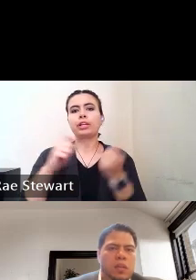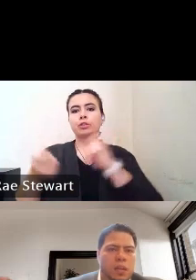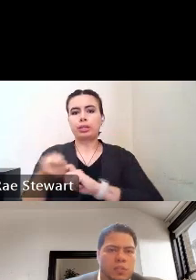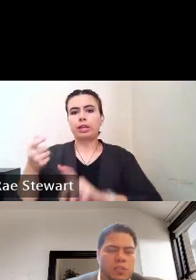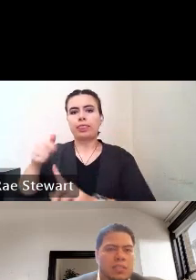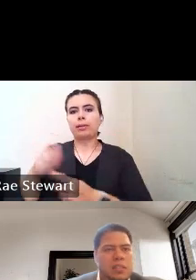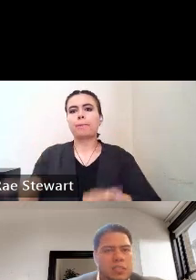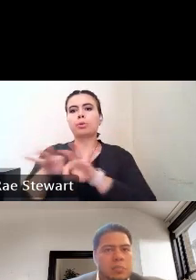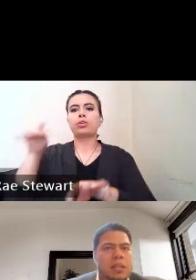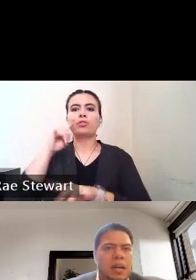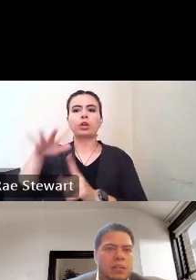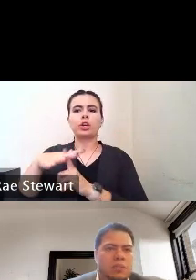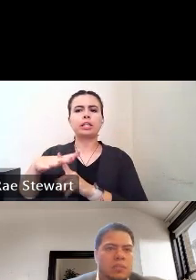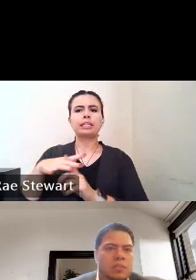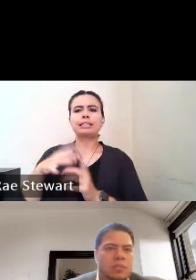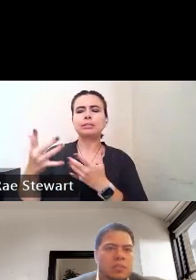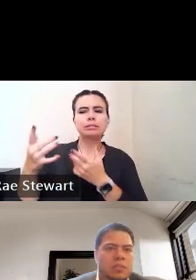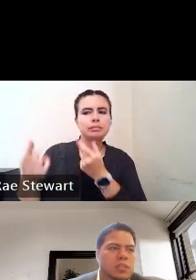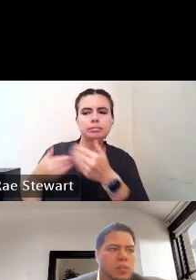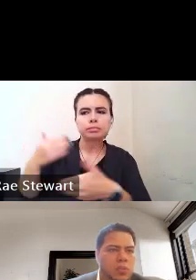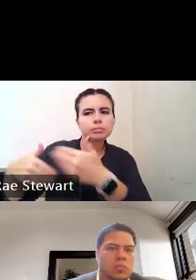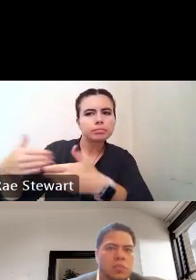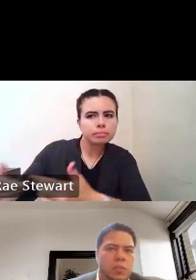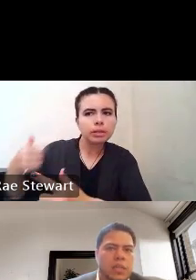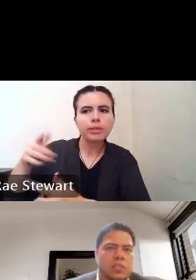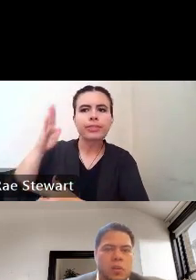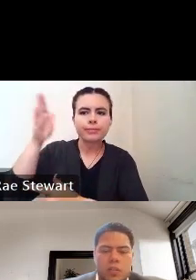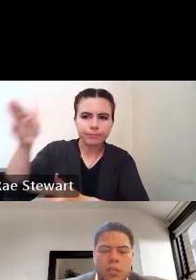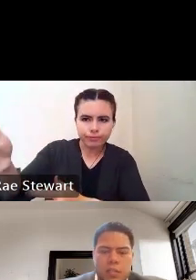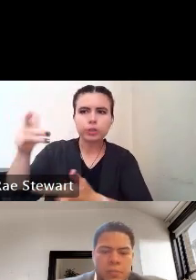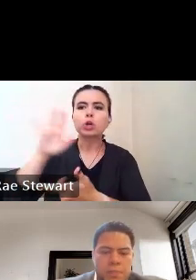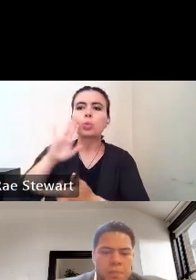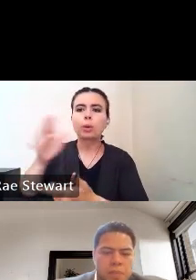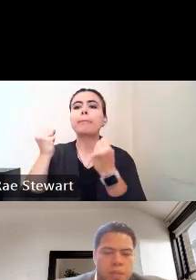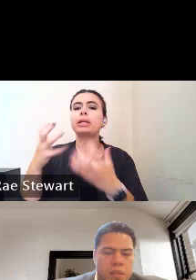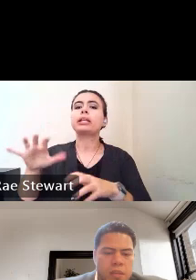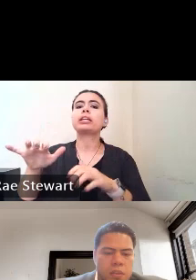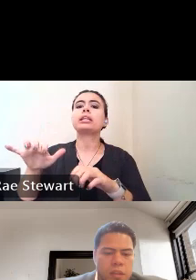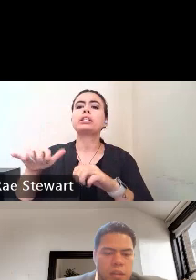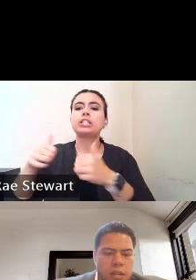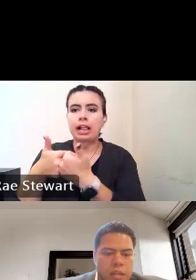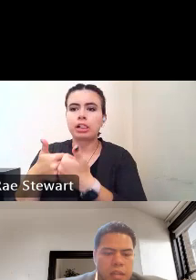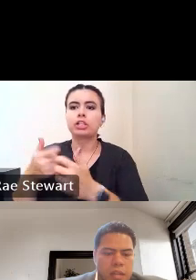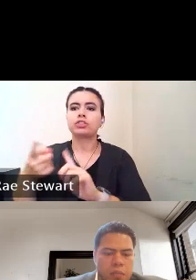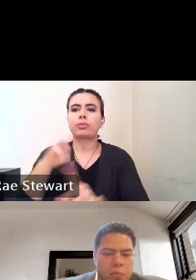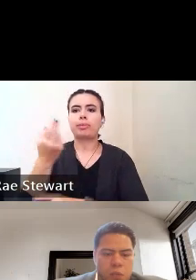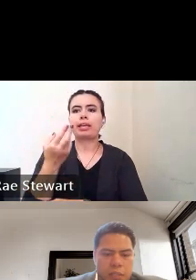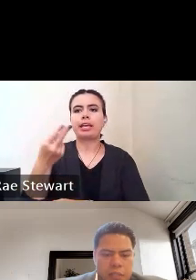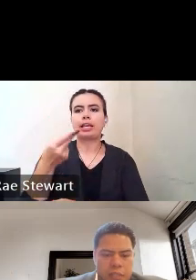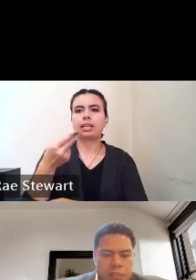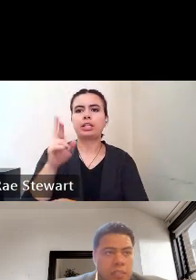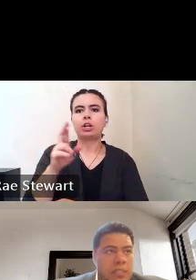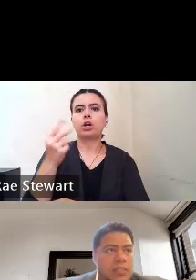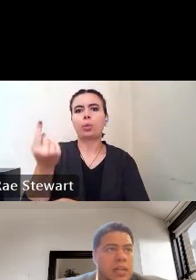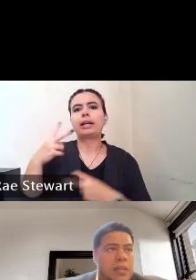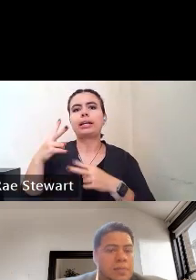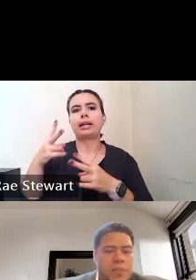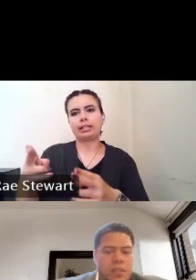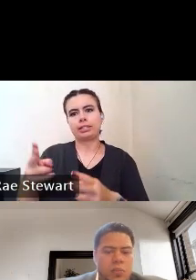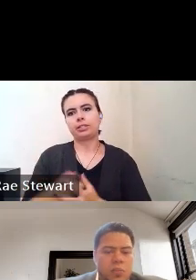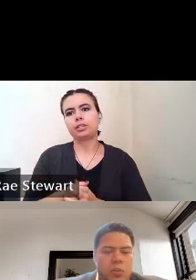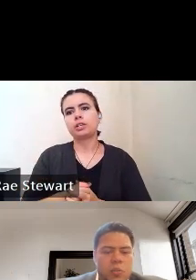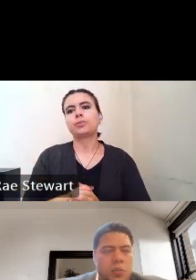fall, understanding that there's going to be a lot of challenges also from the HR 1 cuts. If we move on to the next